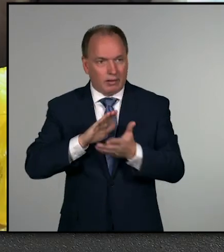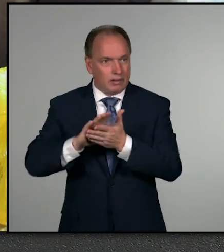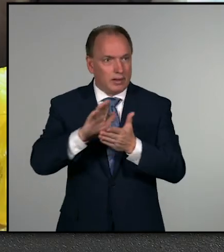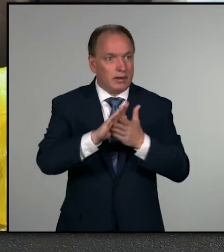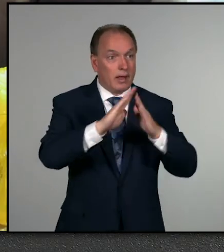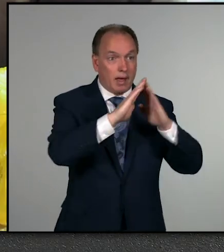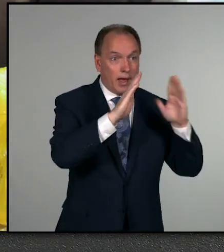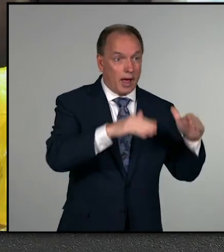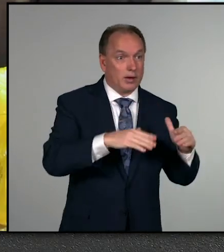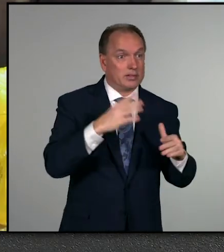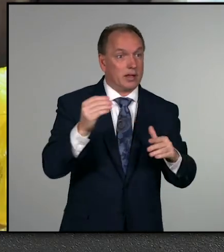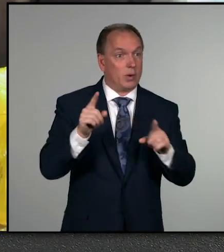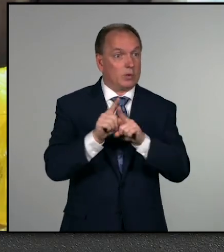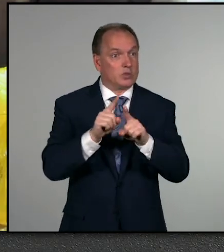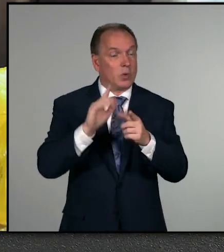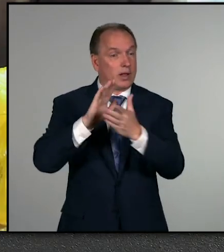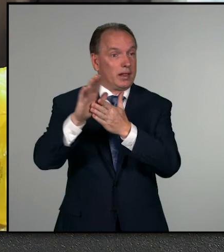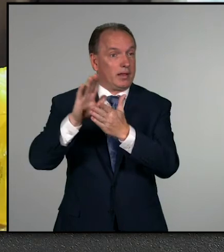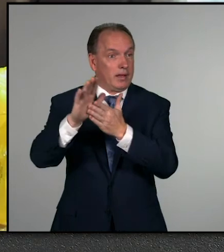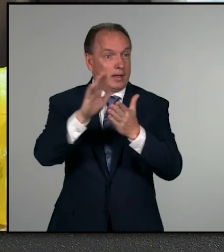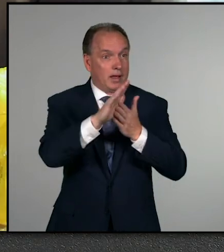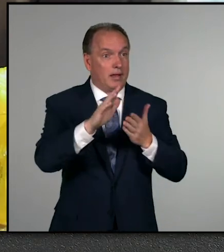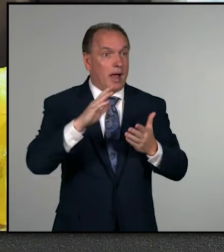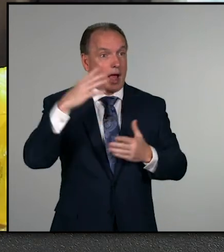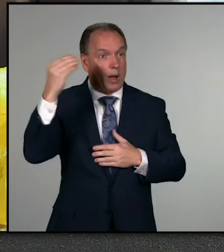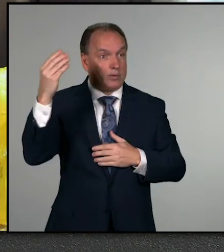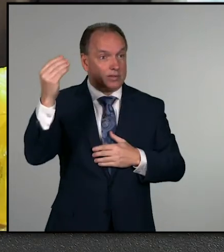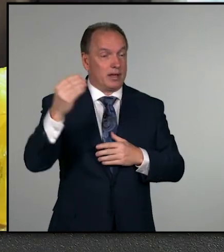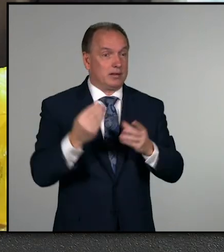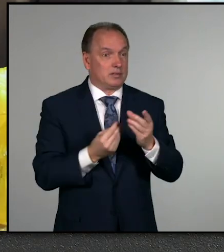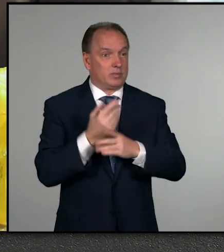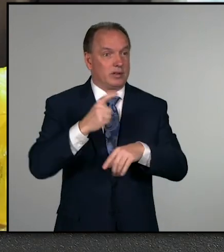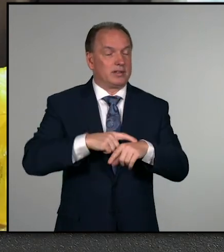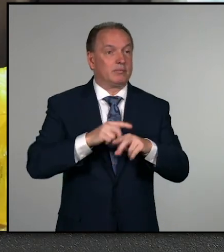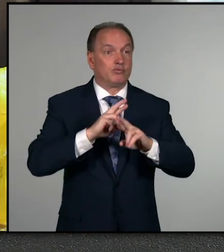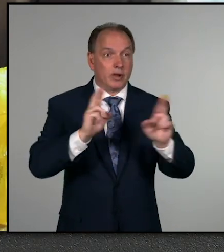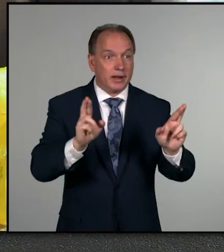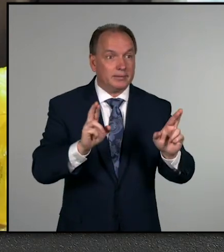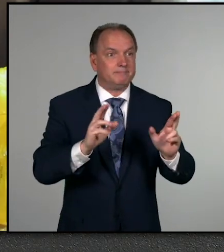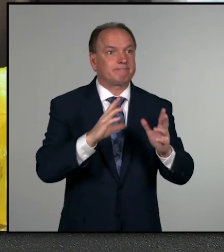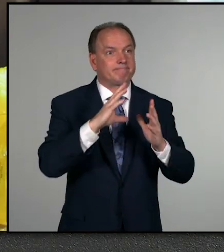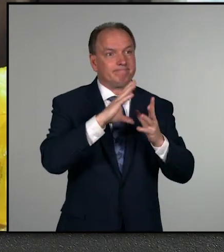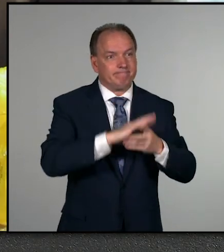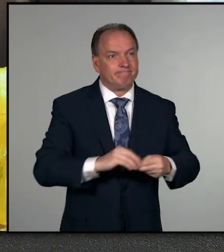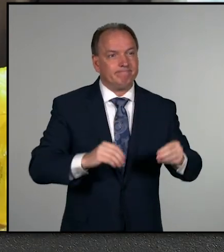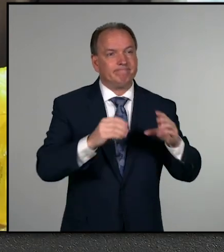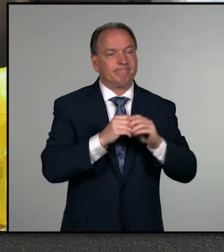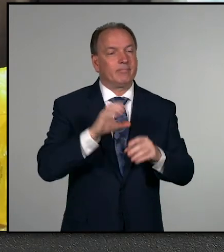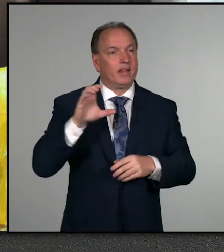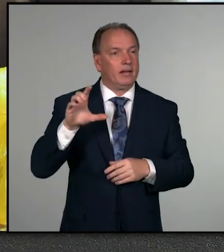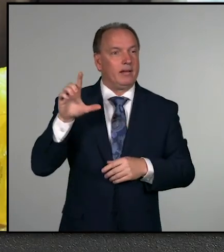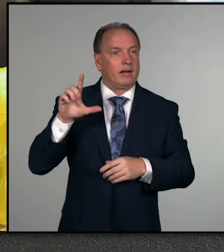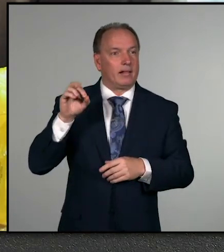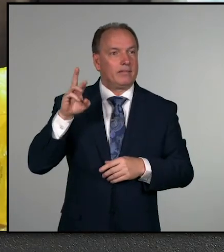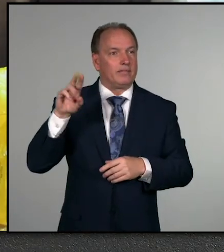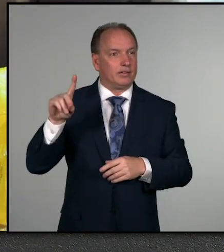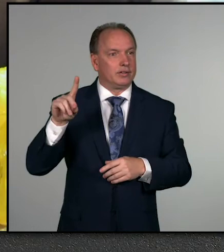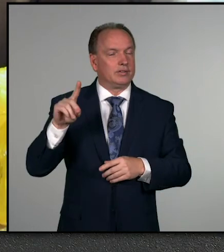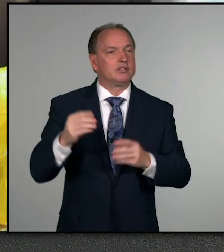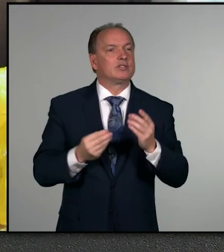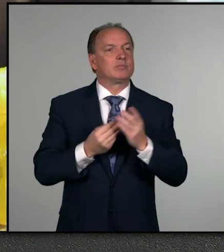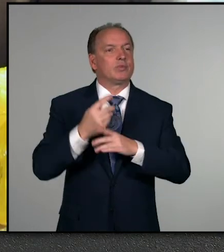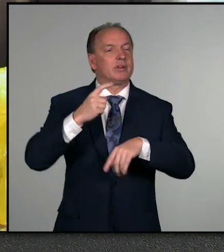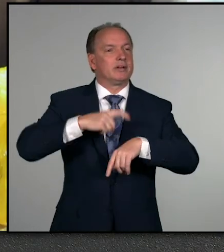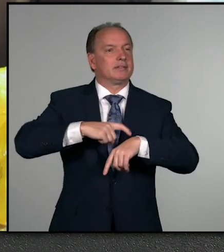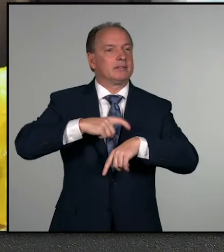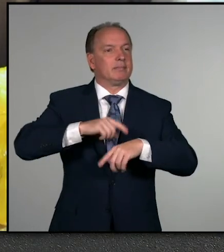their houses in the spring, and it's also good to clean outside in the spring. Here we go. Clifford's Spring